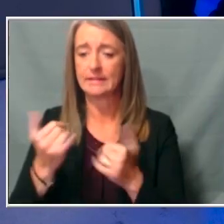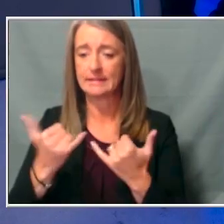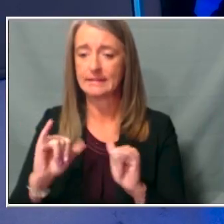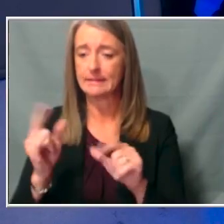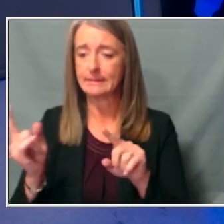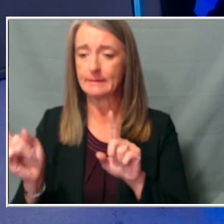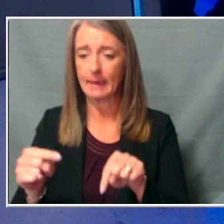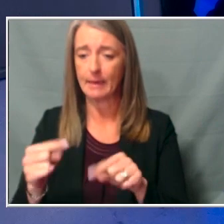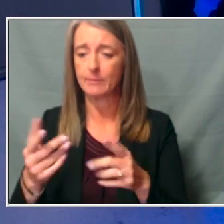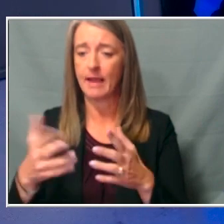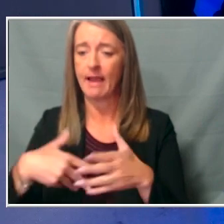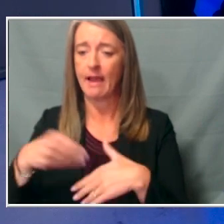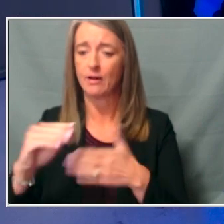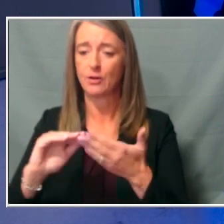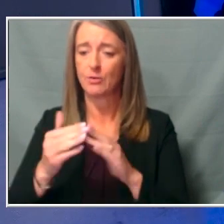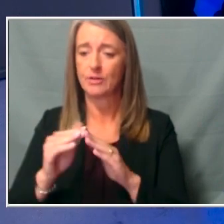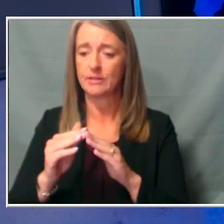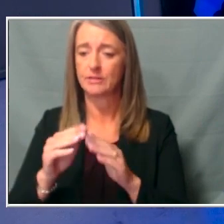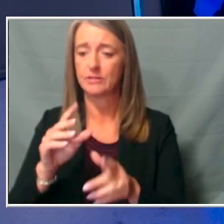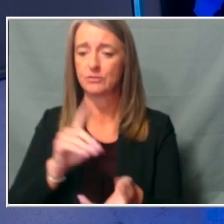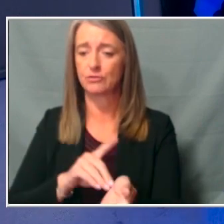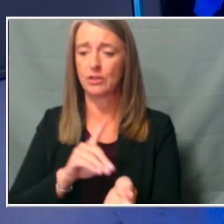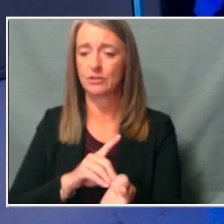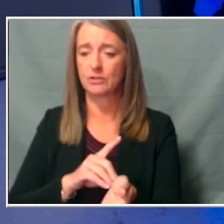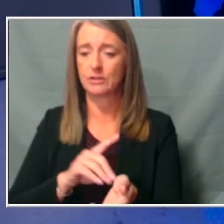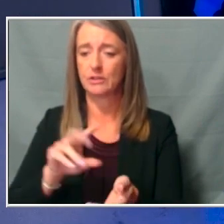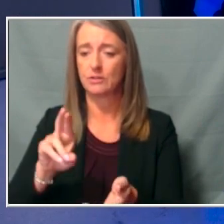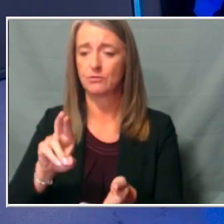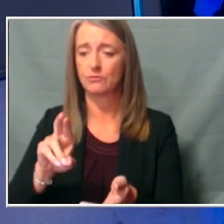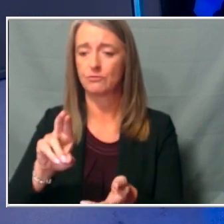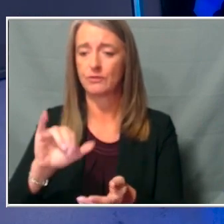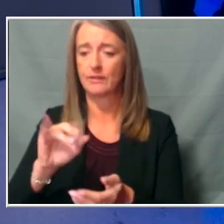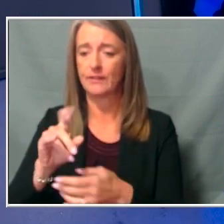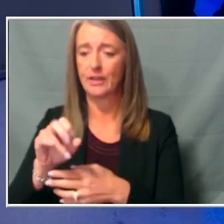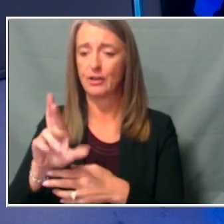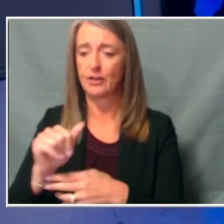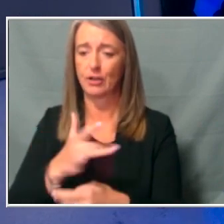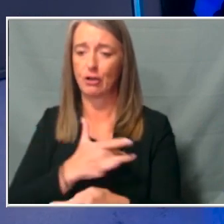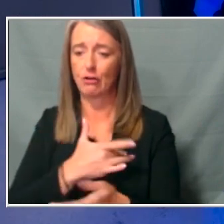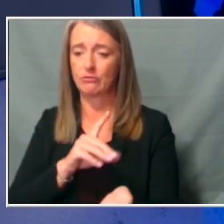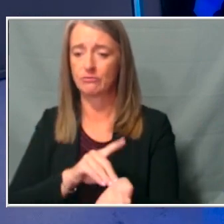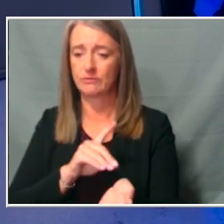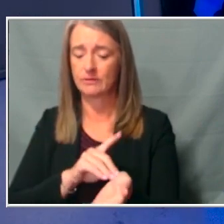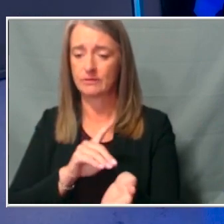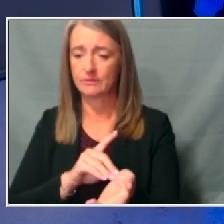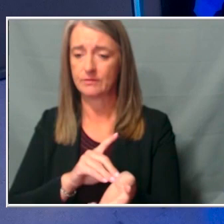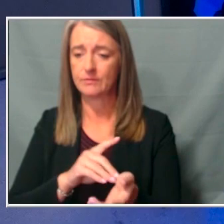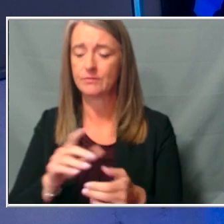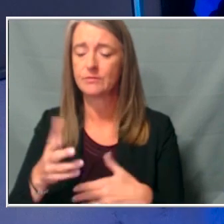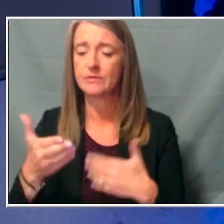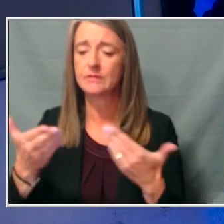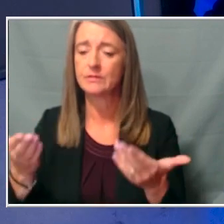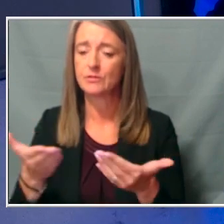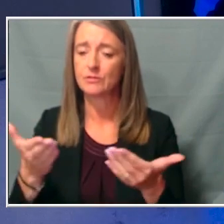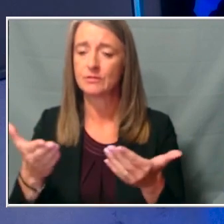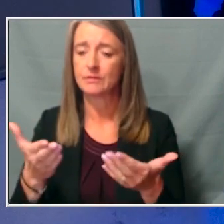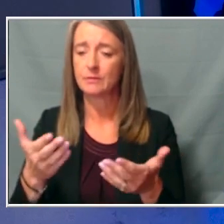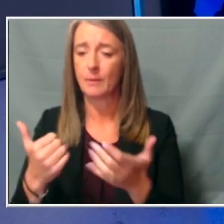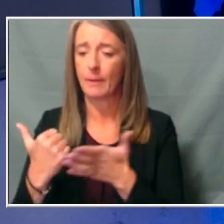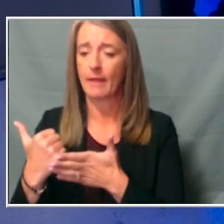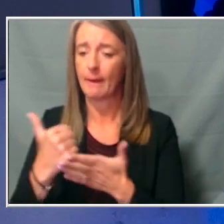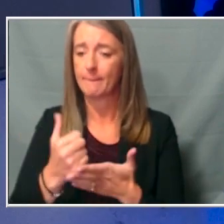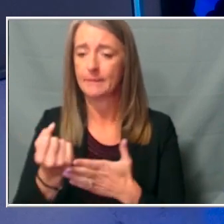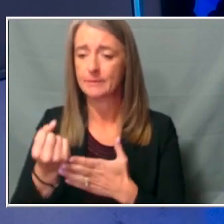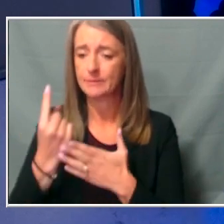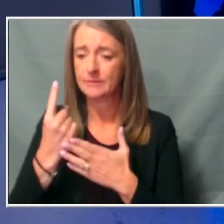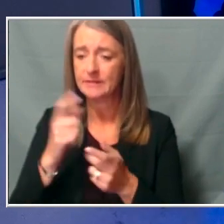community. Dr. Rigoberto Ramirez, he's a cardiologist and electrophysiologist here, and you're just going to help us understand